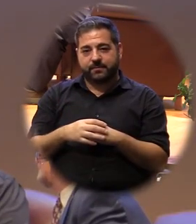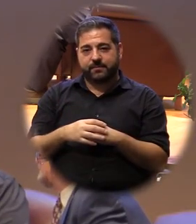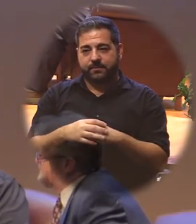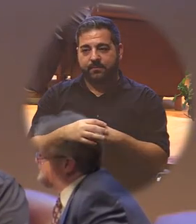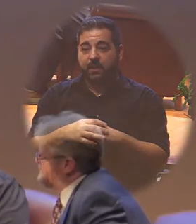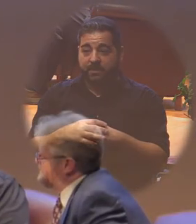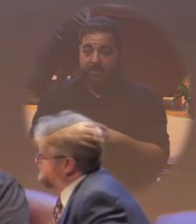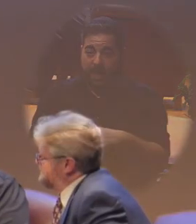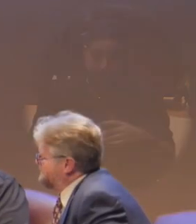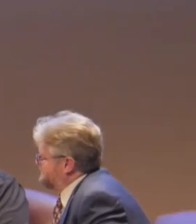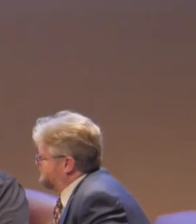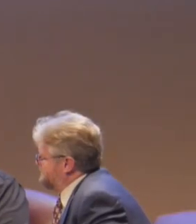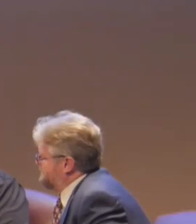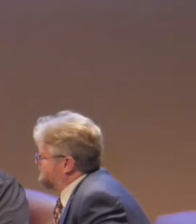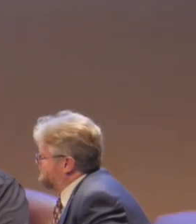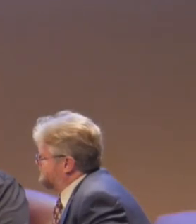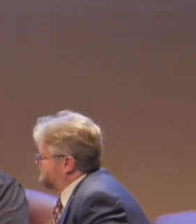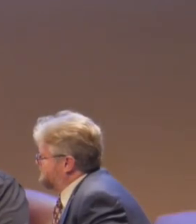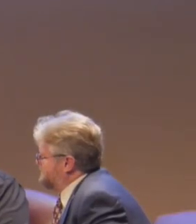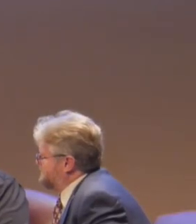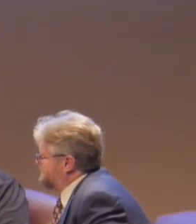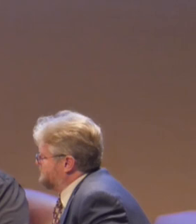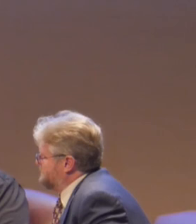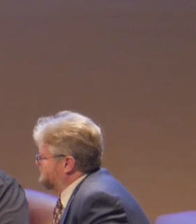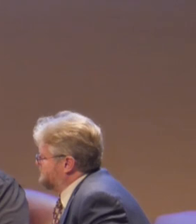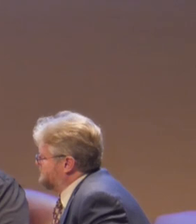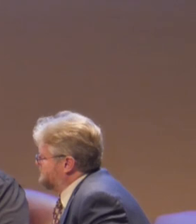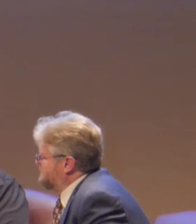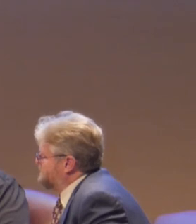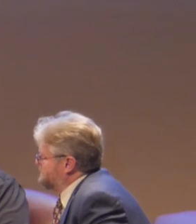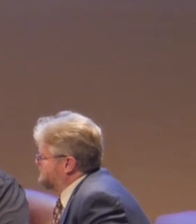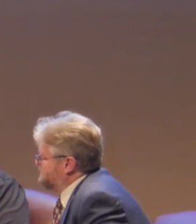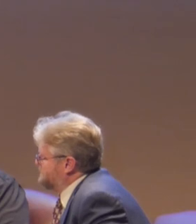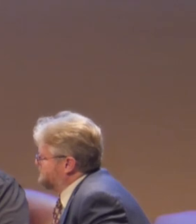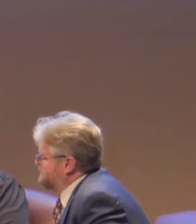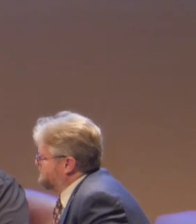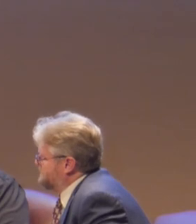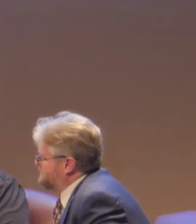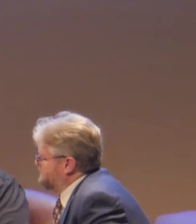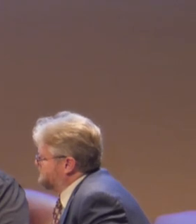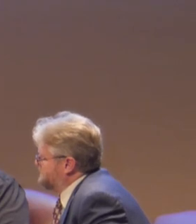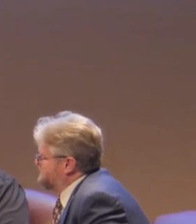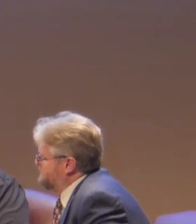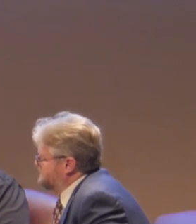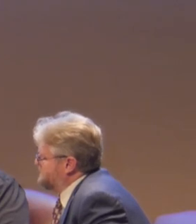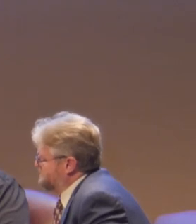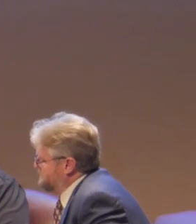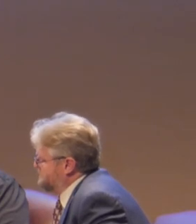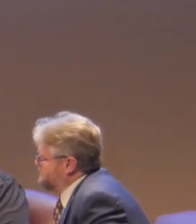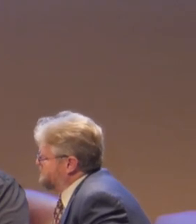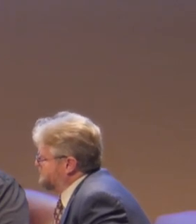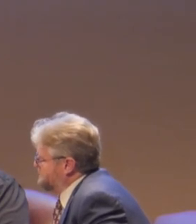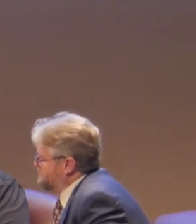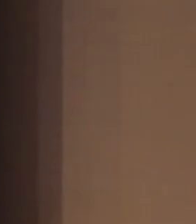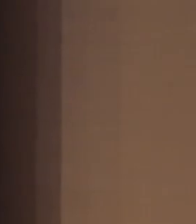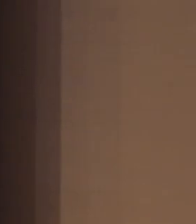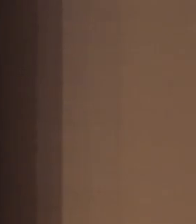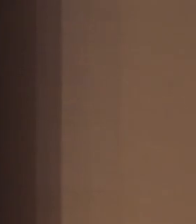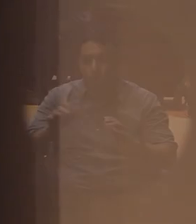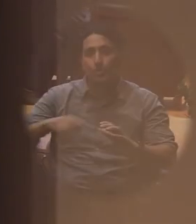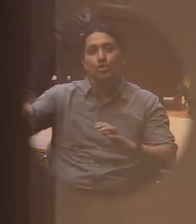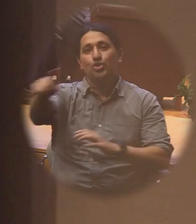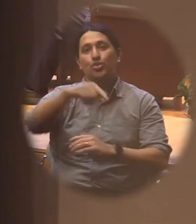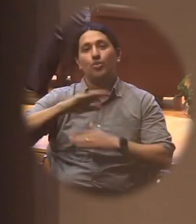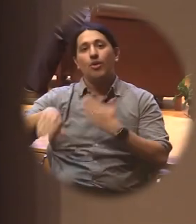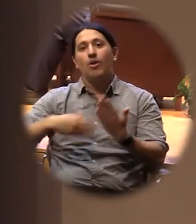And having also engaged, first of all, I really want to tout that website. I urge everybody to go to the gendersci-lab.com. Is